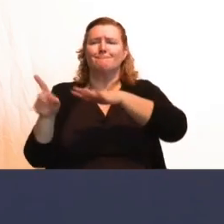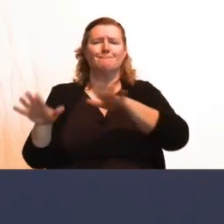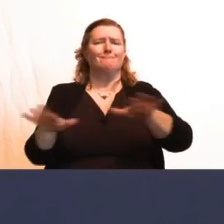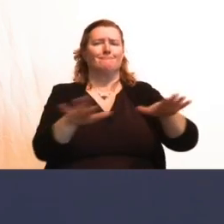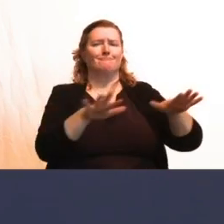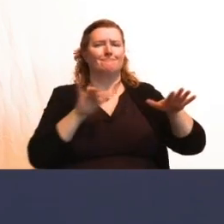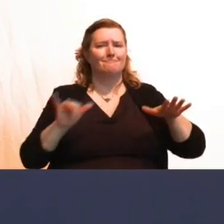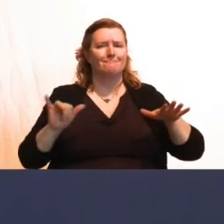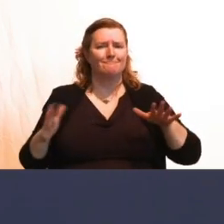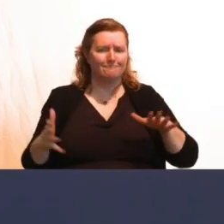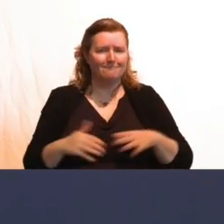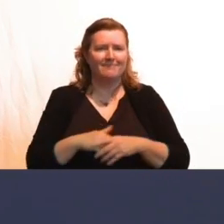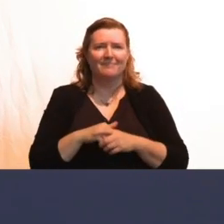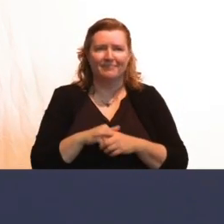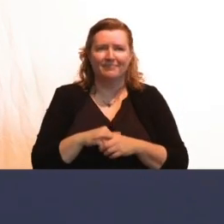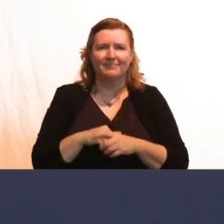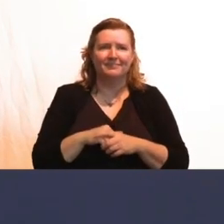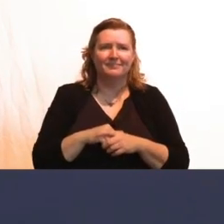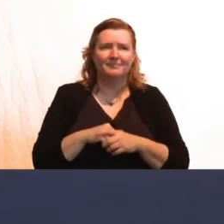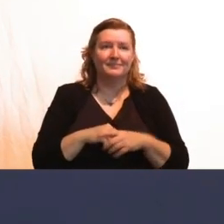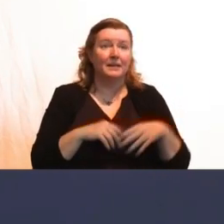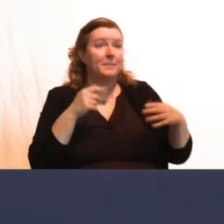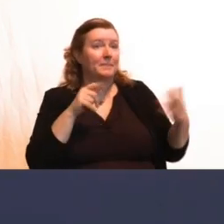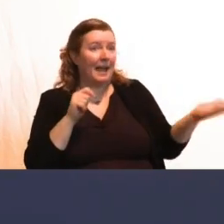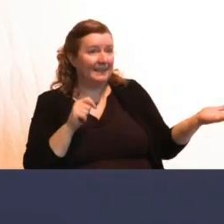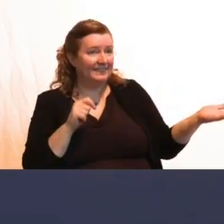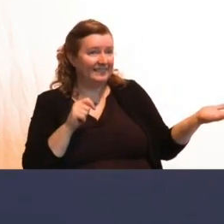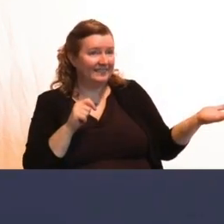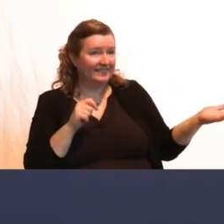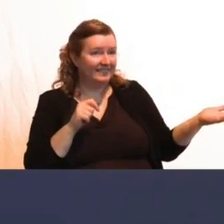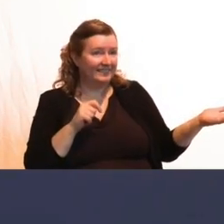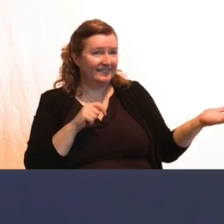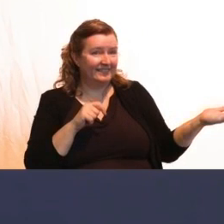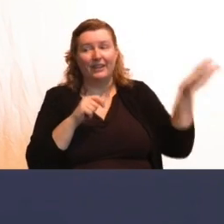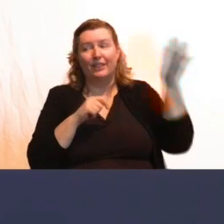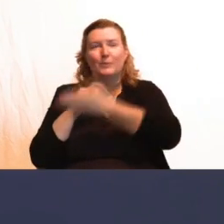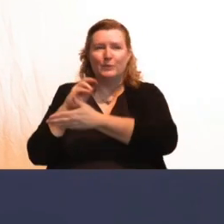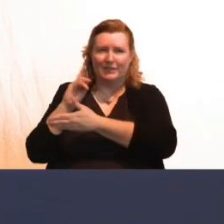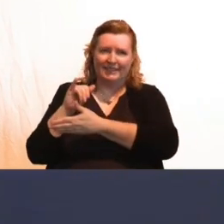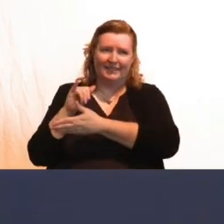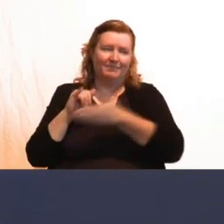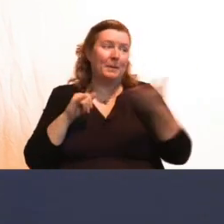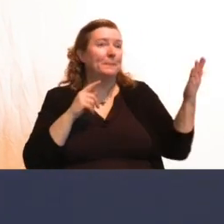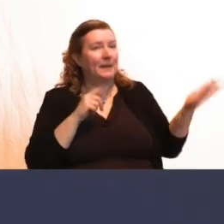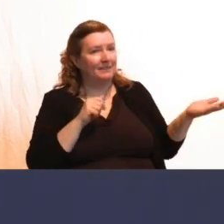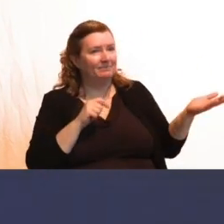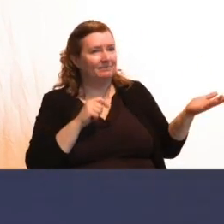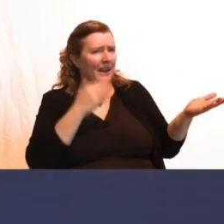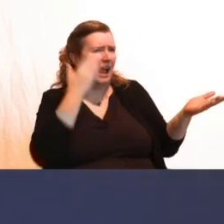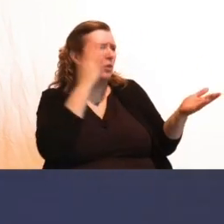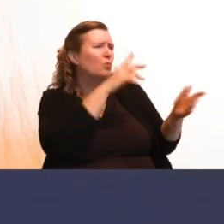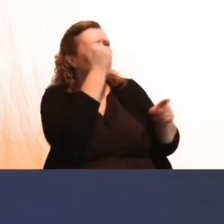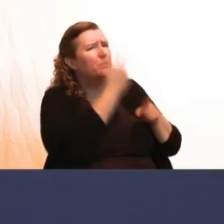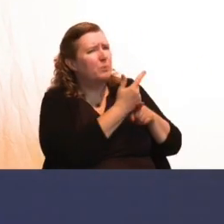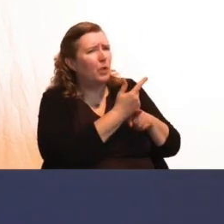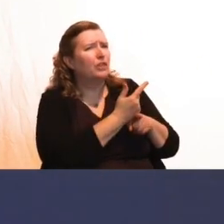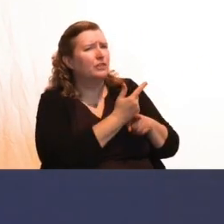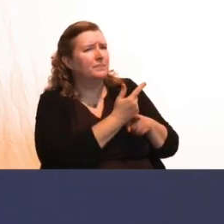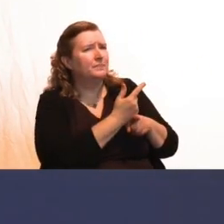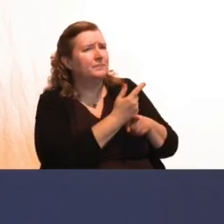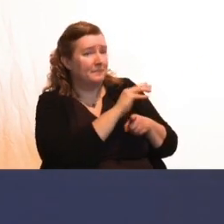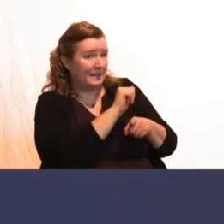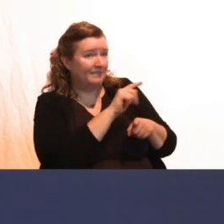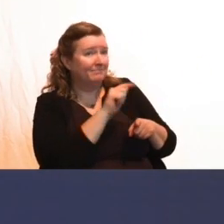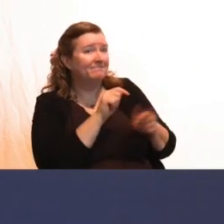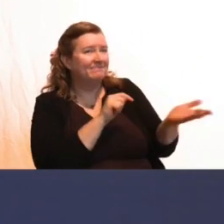Matt. He's one of the team at Operating Engineers Local 825. I've seen